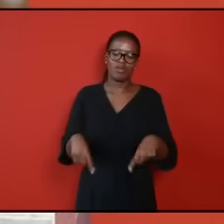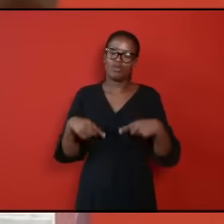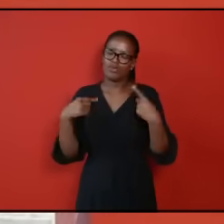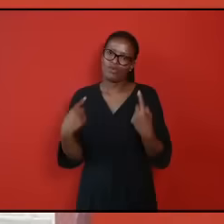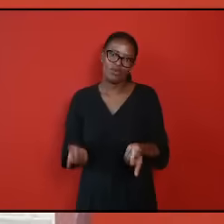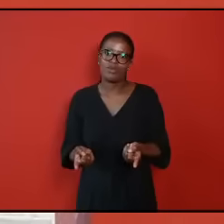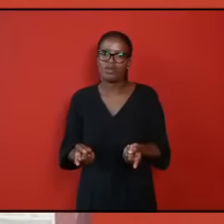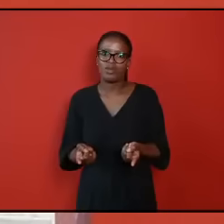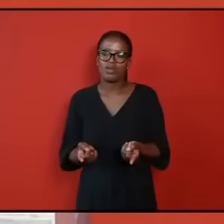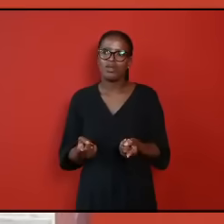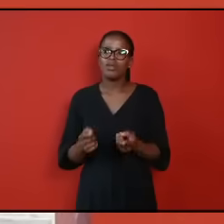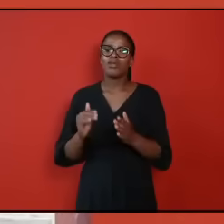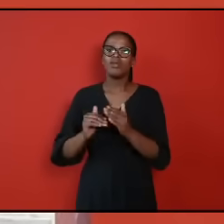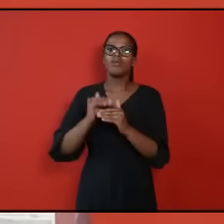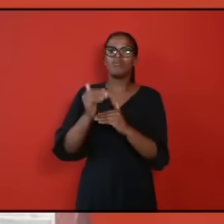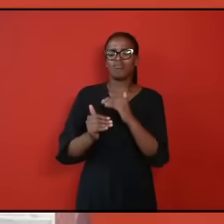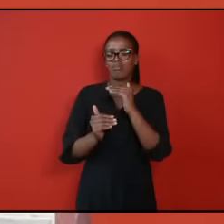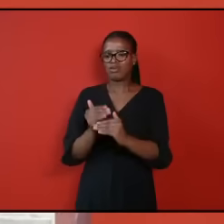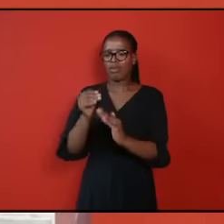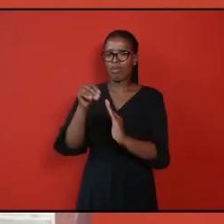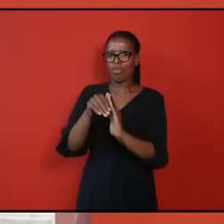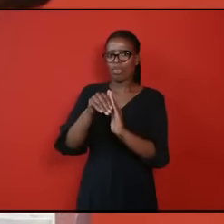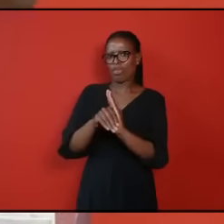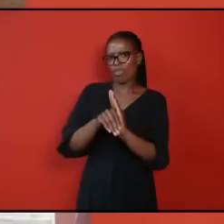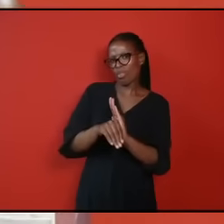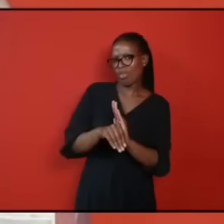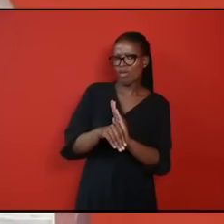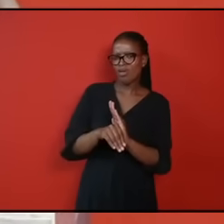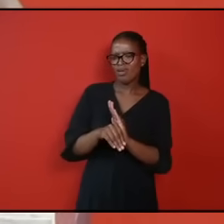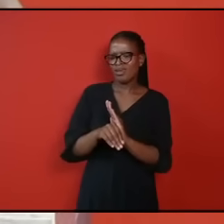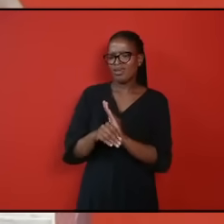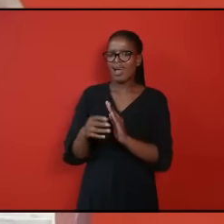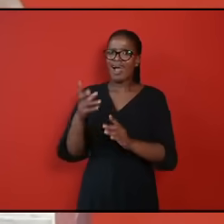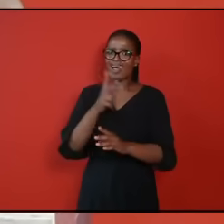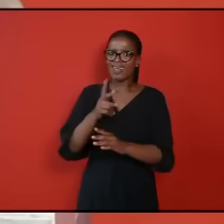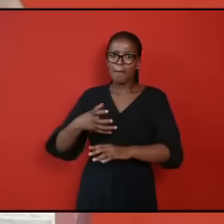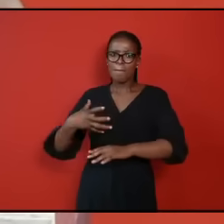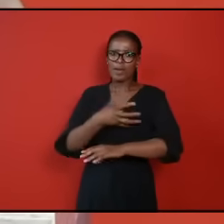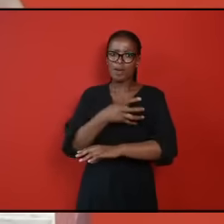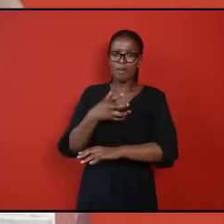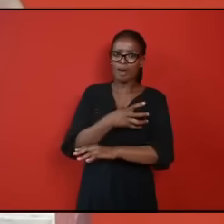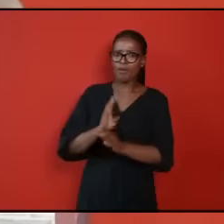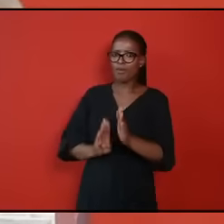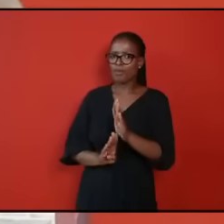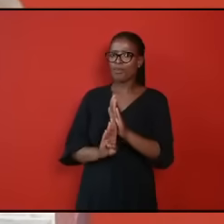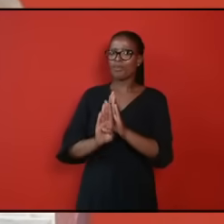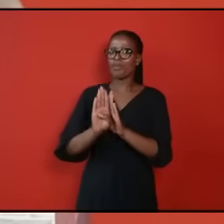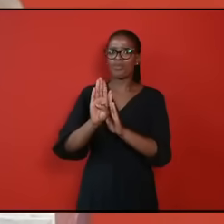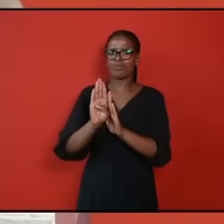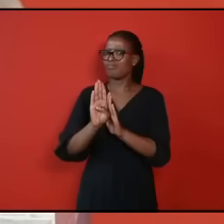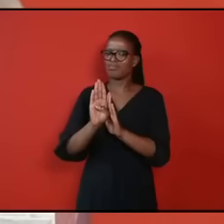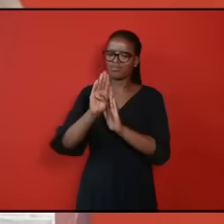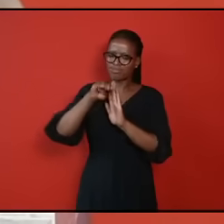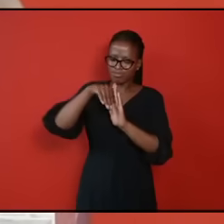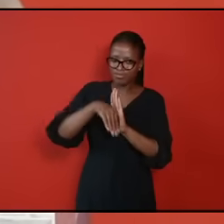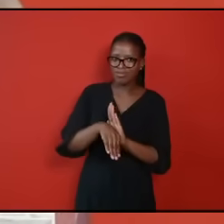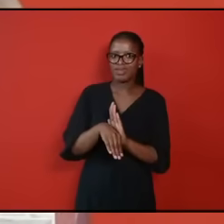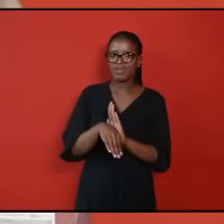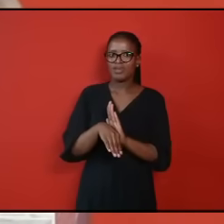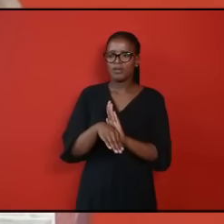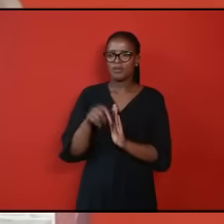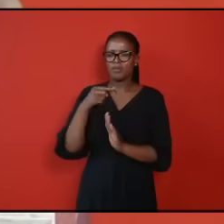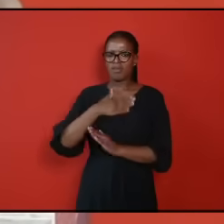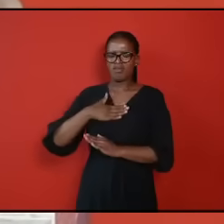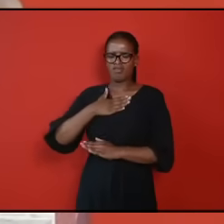And then from there it has been going like this. They don't regain. It has been going down. So I don't be